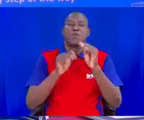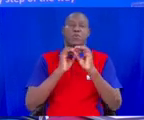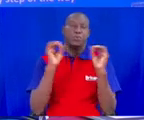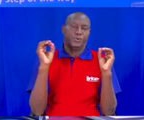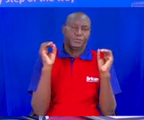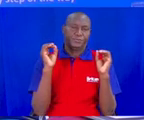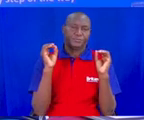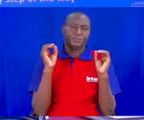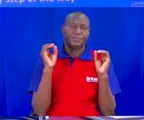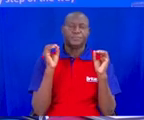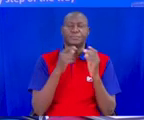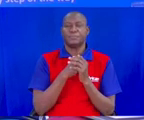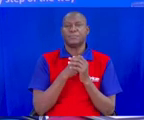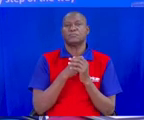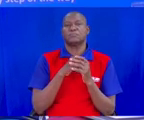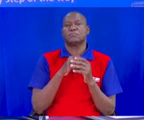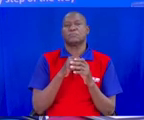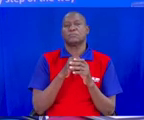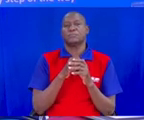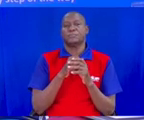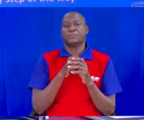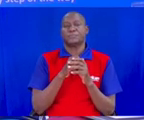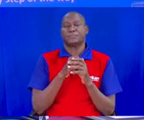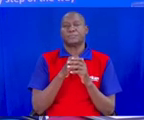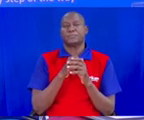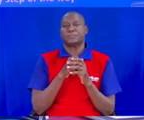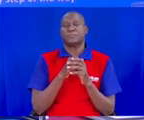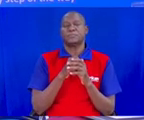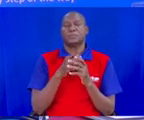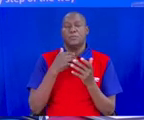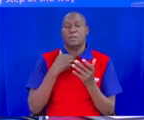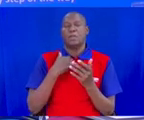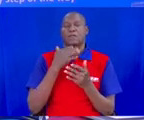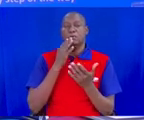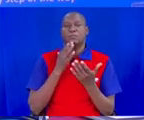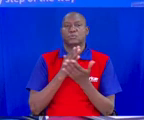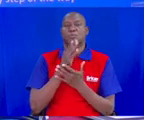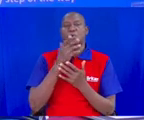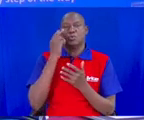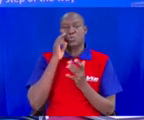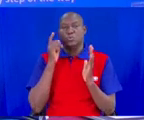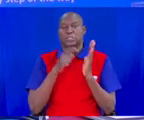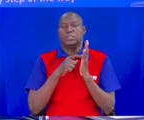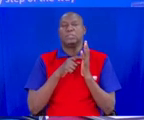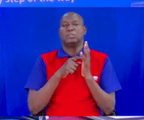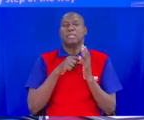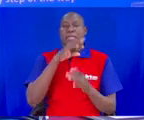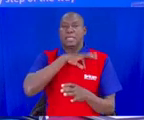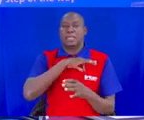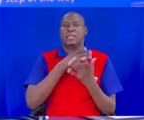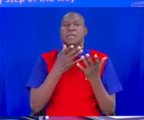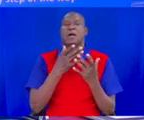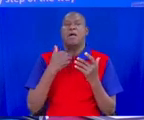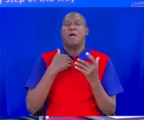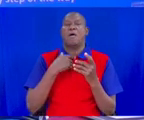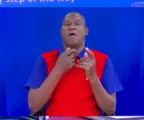for interaction has gone down. But we've actually noted some efficiency gains because we have actually redesigned